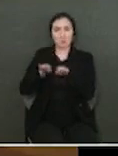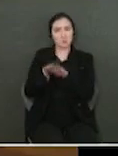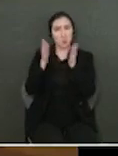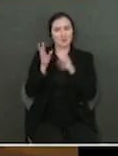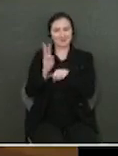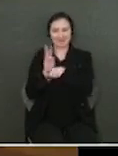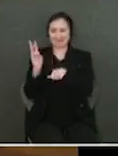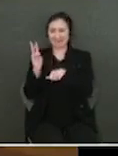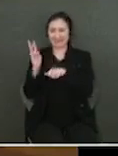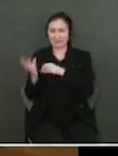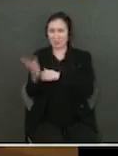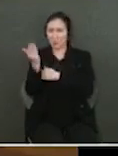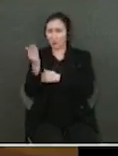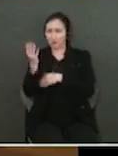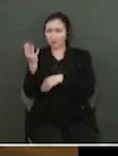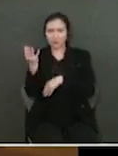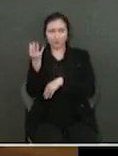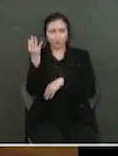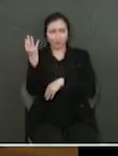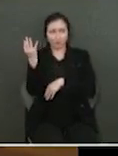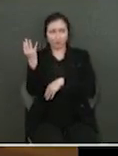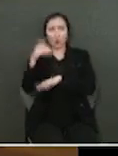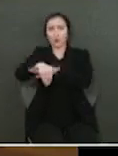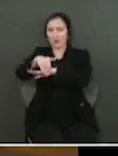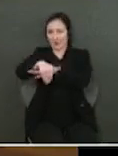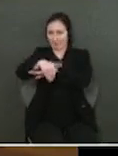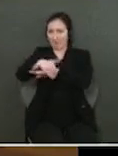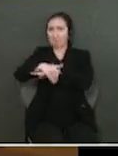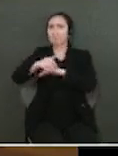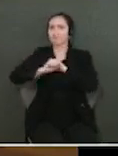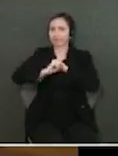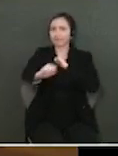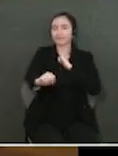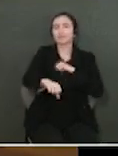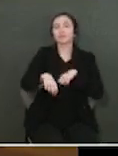to resources. That Homeless Connections hotline is